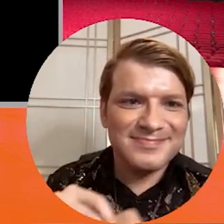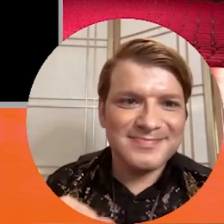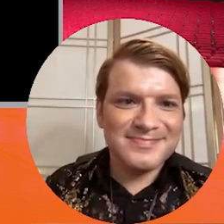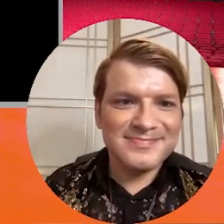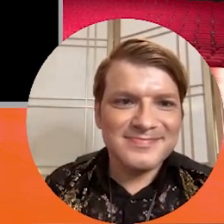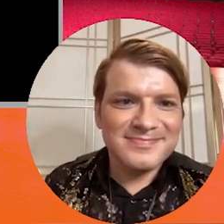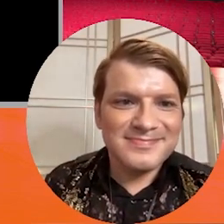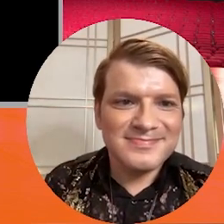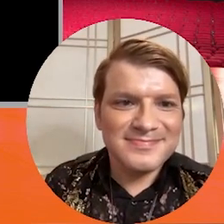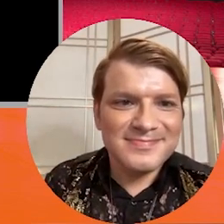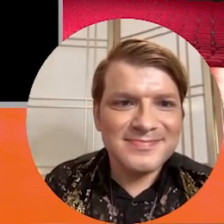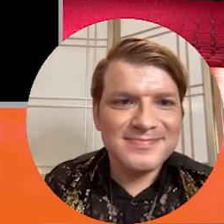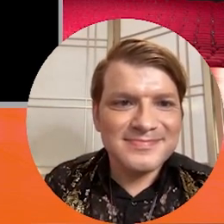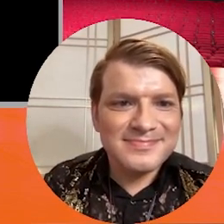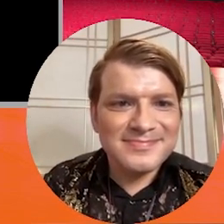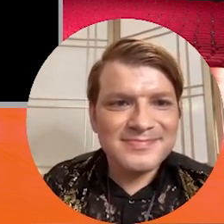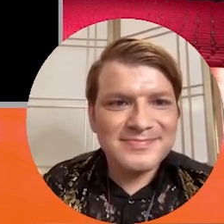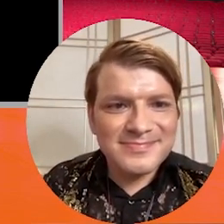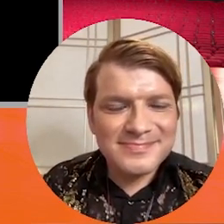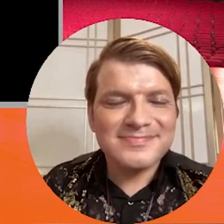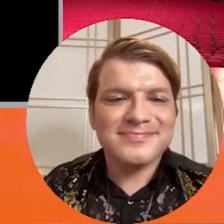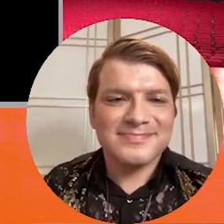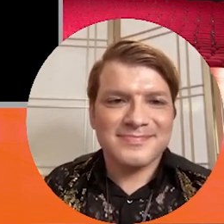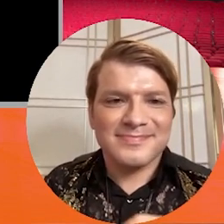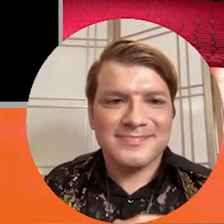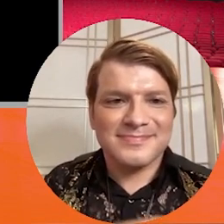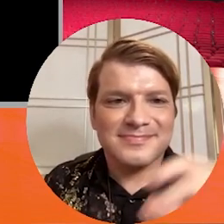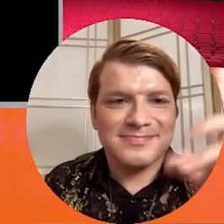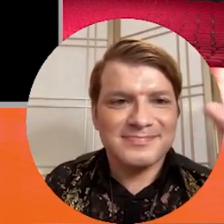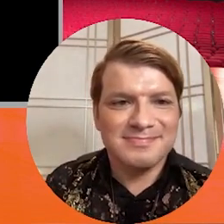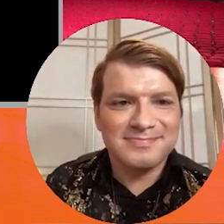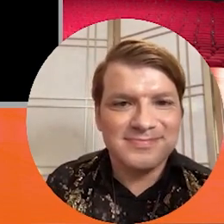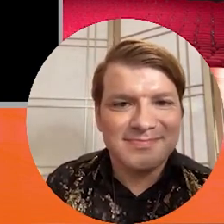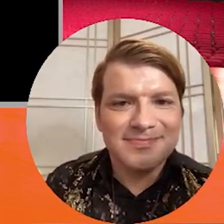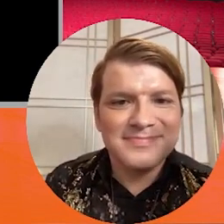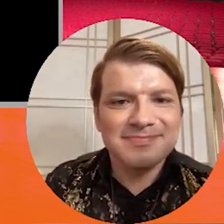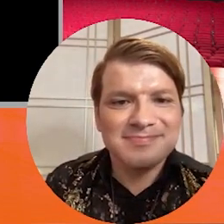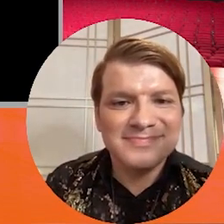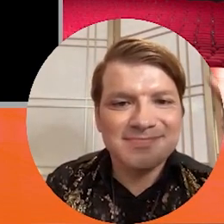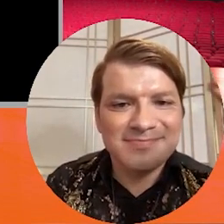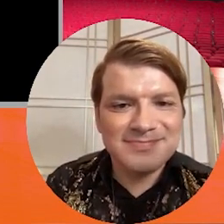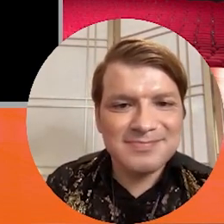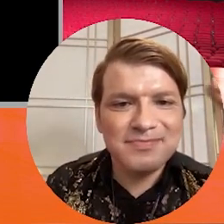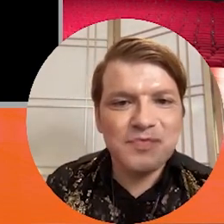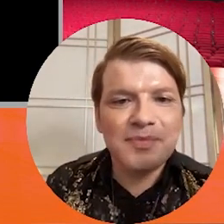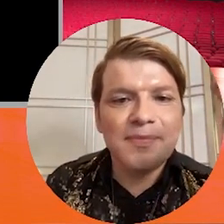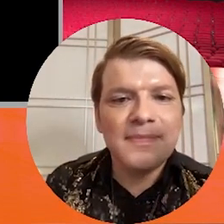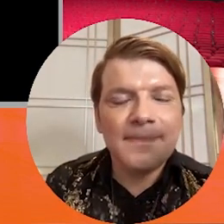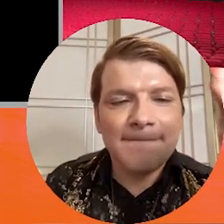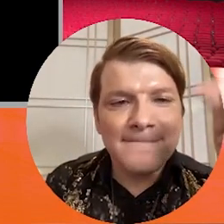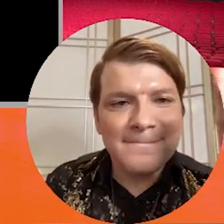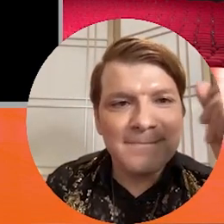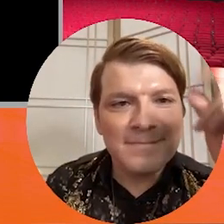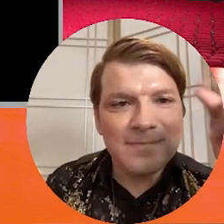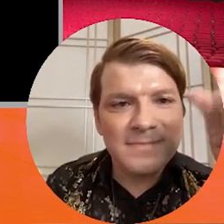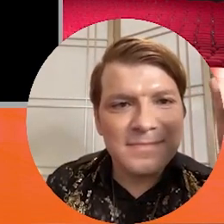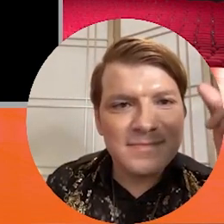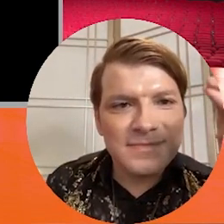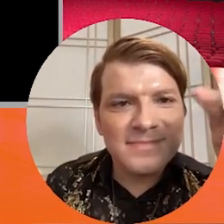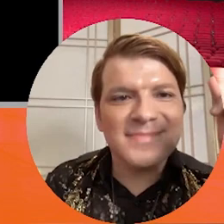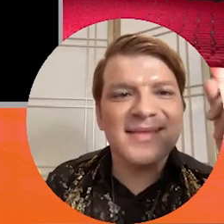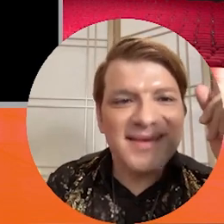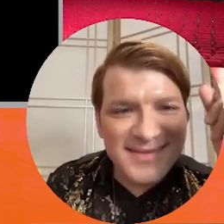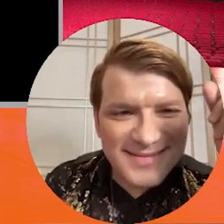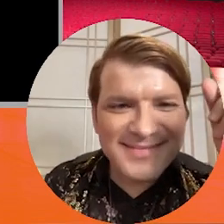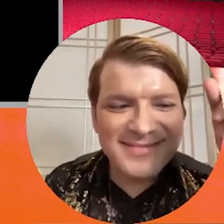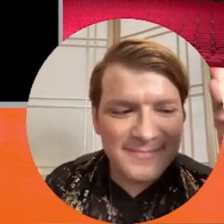to fight against what they tell us is beautiful. Like, no, you don't have to do that because y'all gonna get this little booty and y'all gonna like it. Be